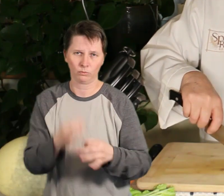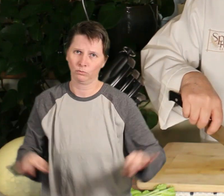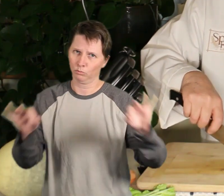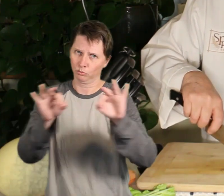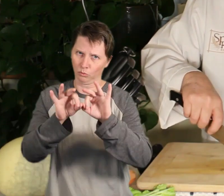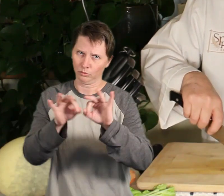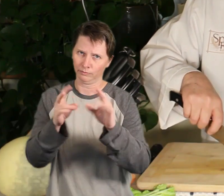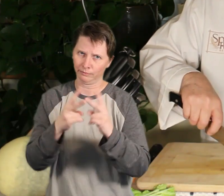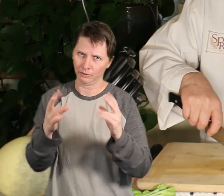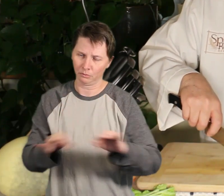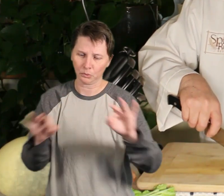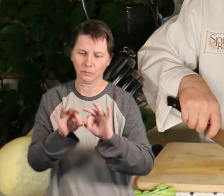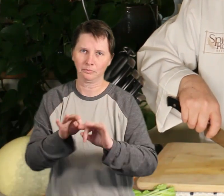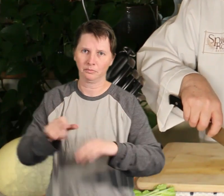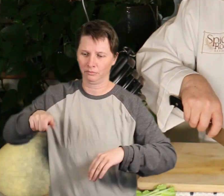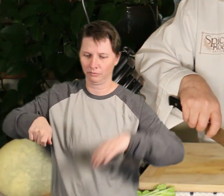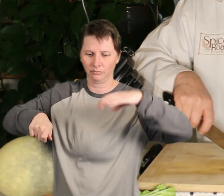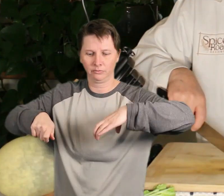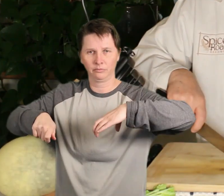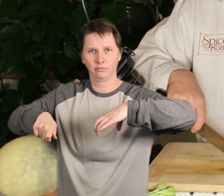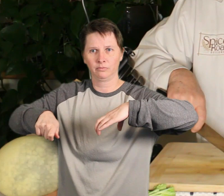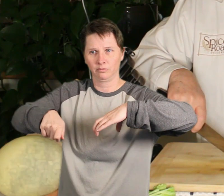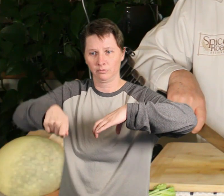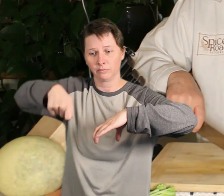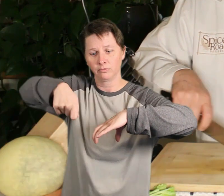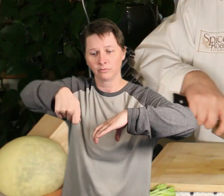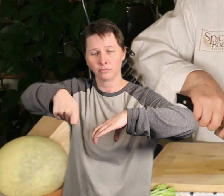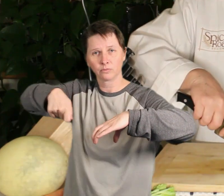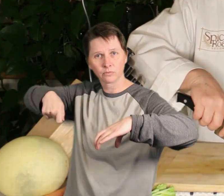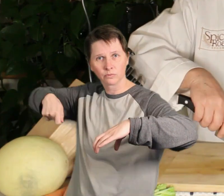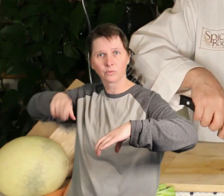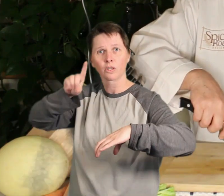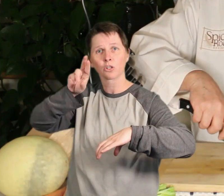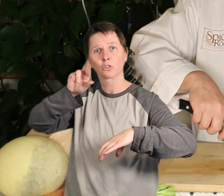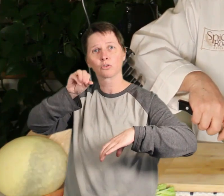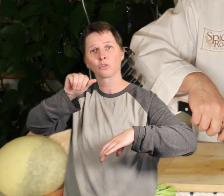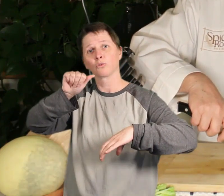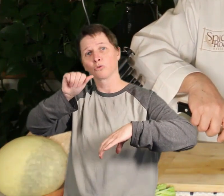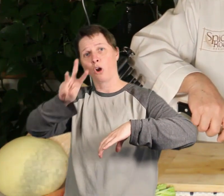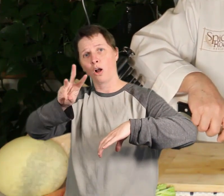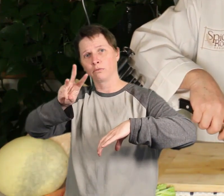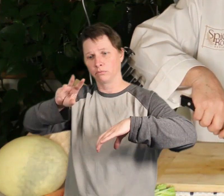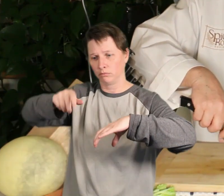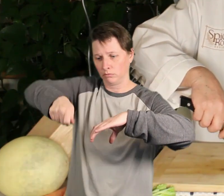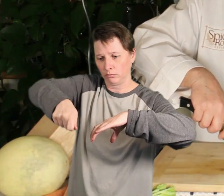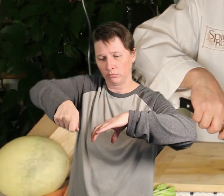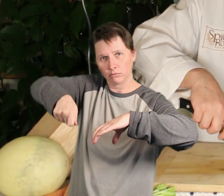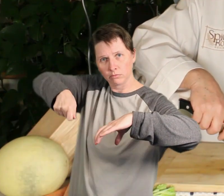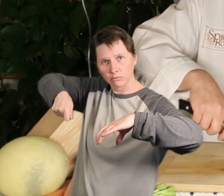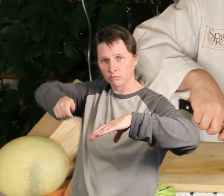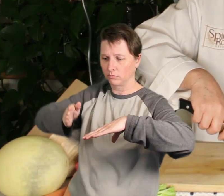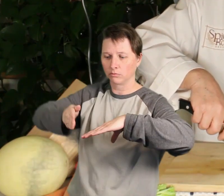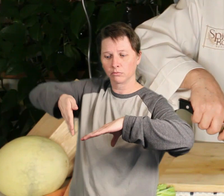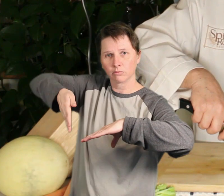is with the tip on the board, and this is the draw. And what we're doing is using that wedge, the applied